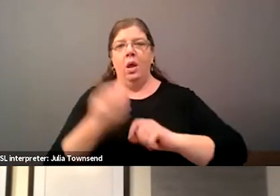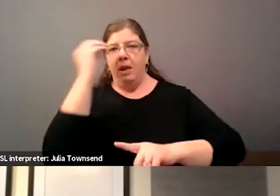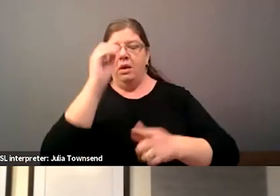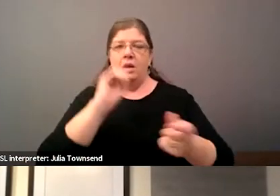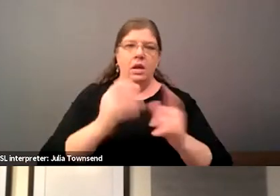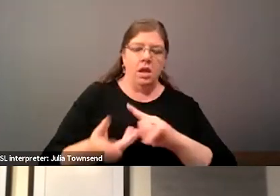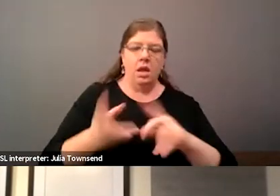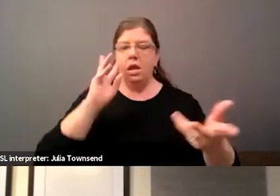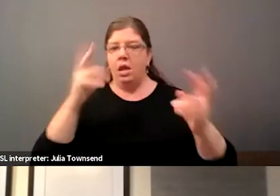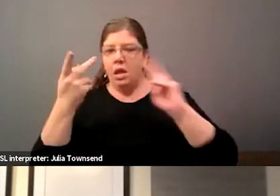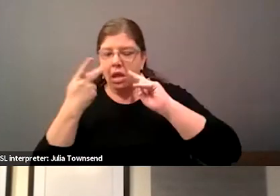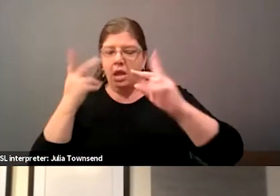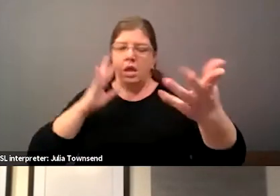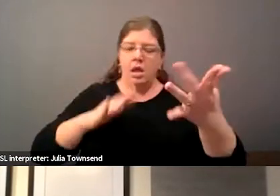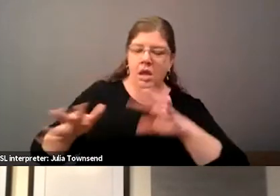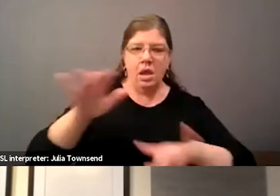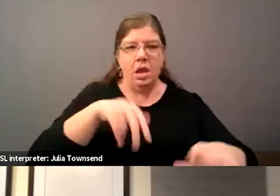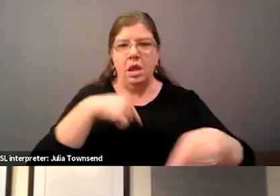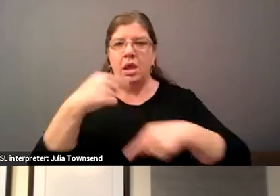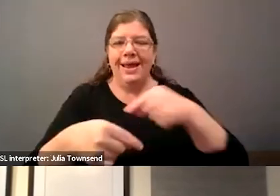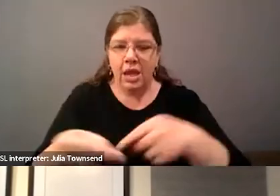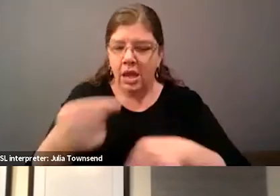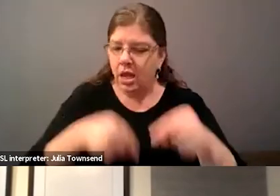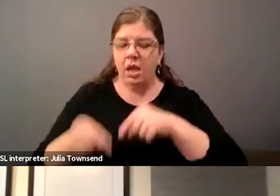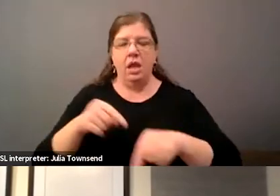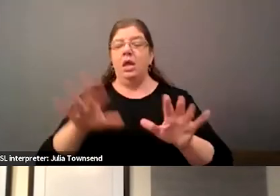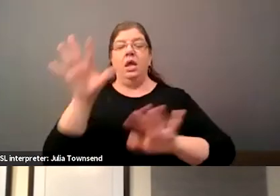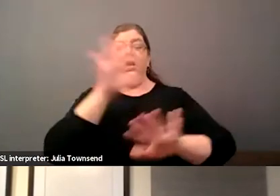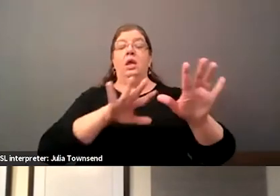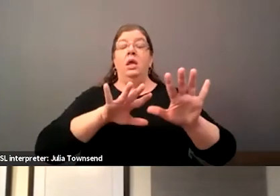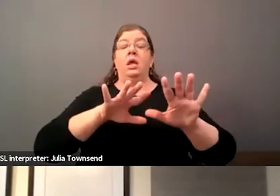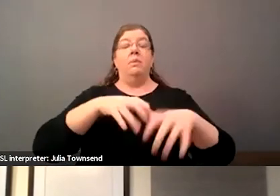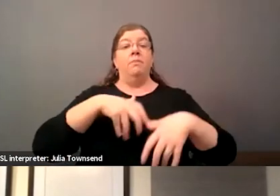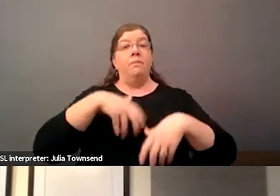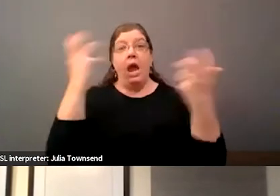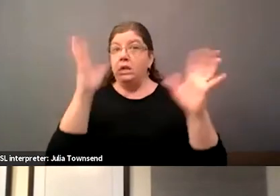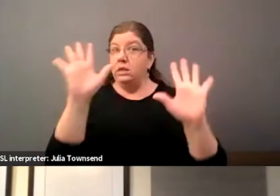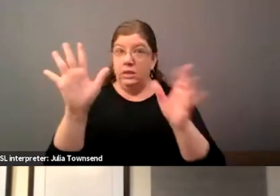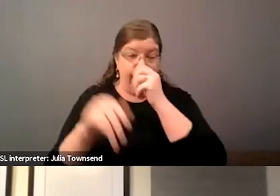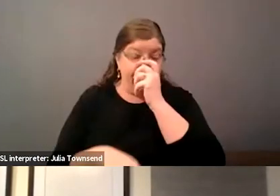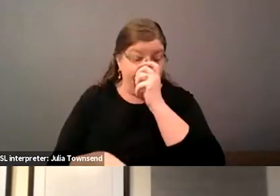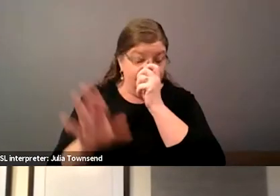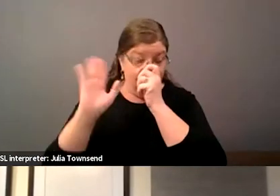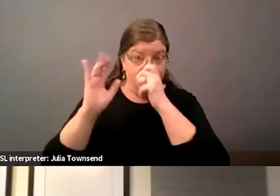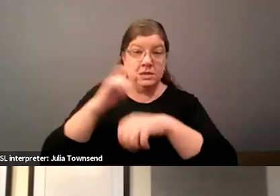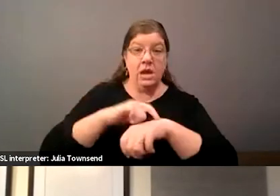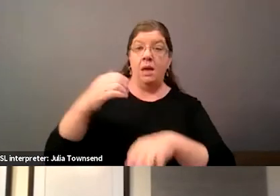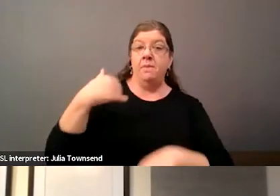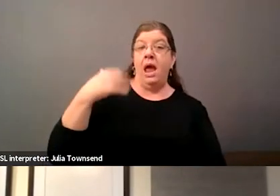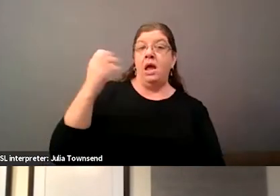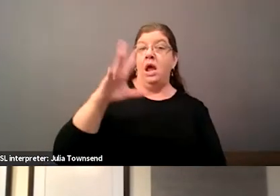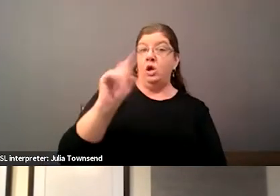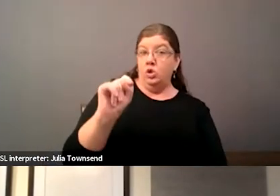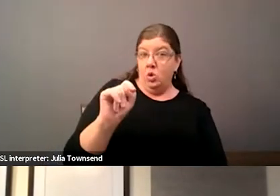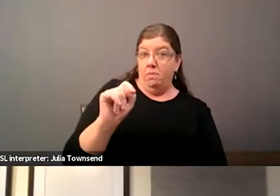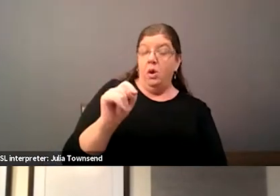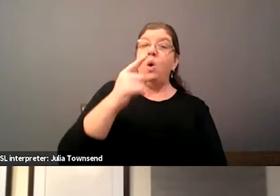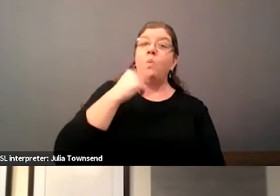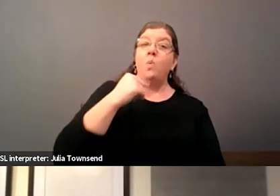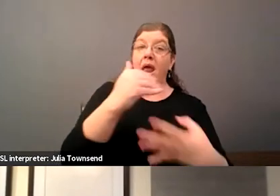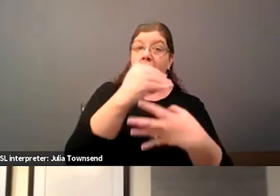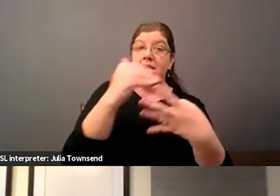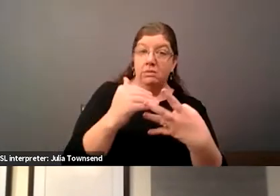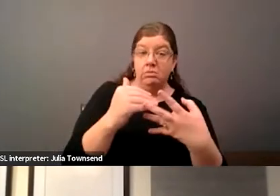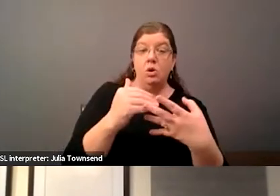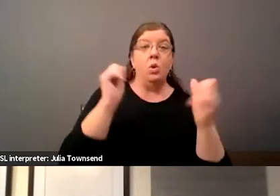backpedaled and moved forward and gone back again is maddening let's not forget that there was a time back in october when we were in the red tier and we